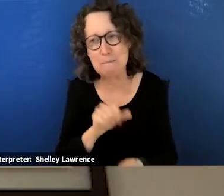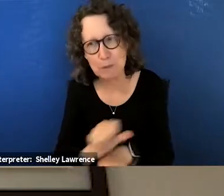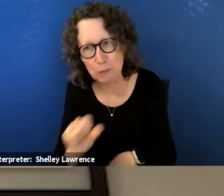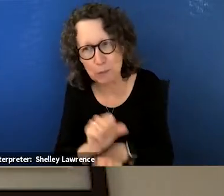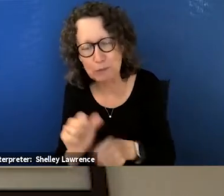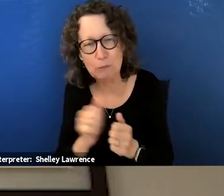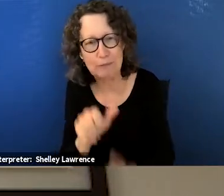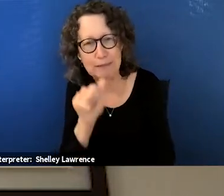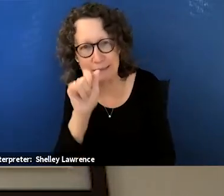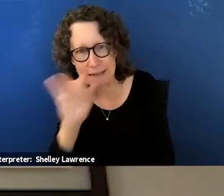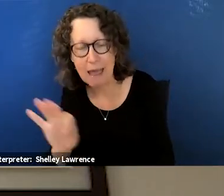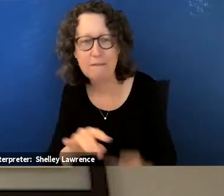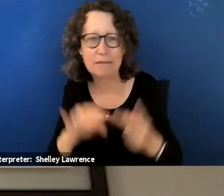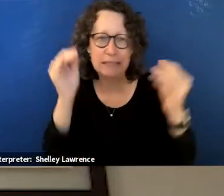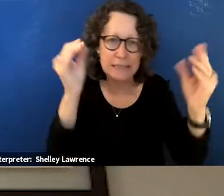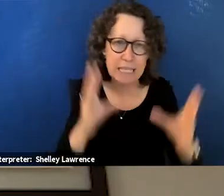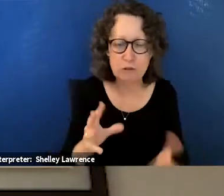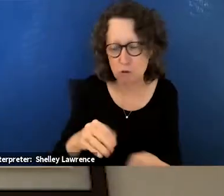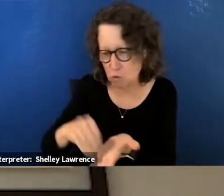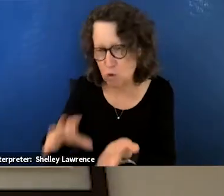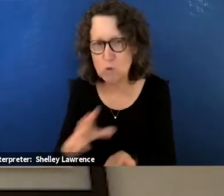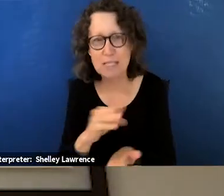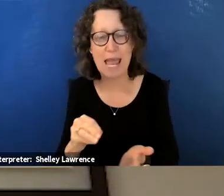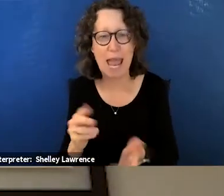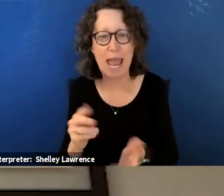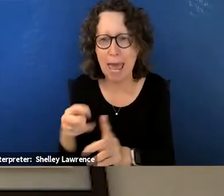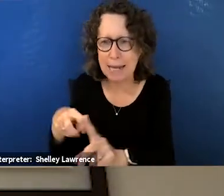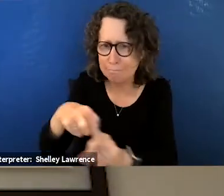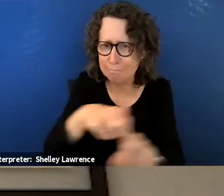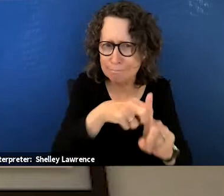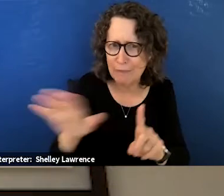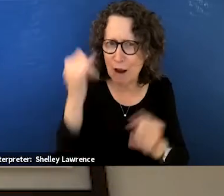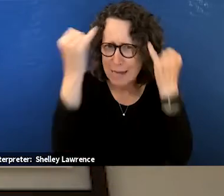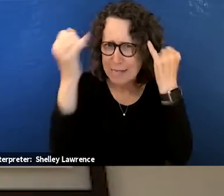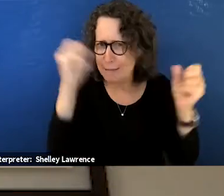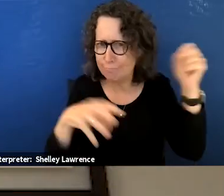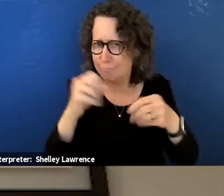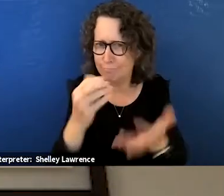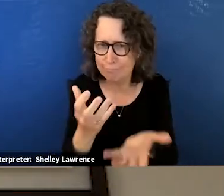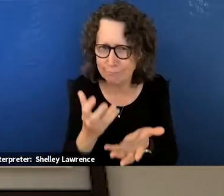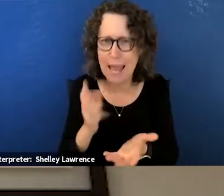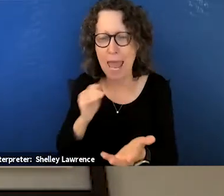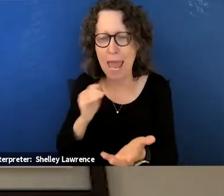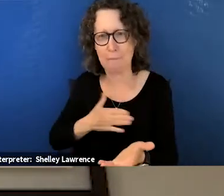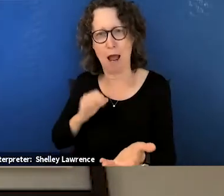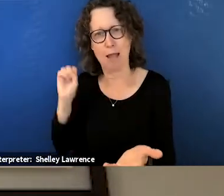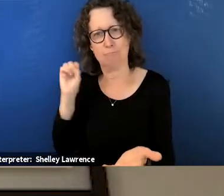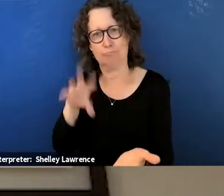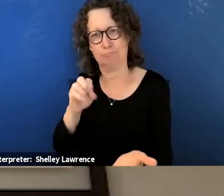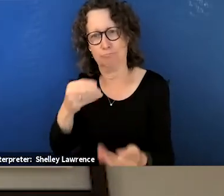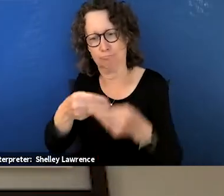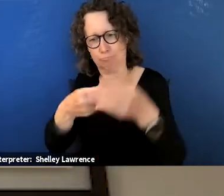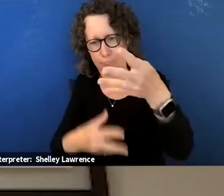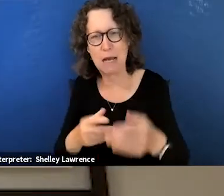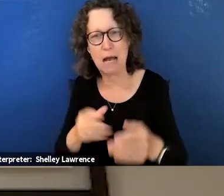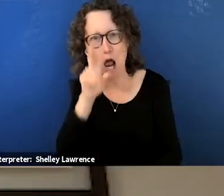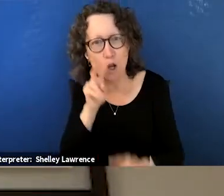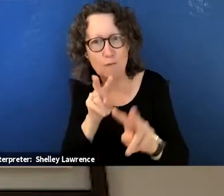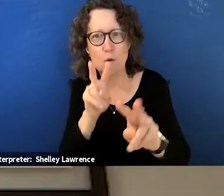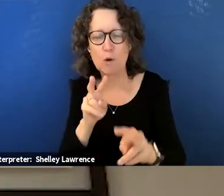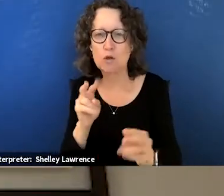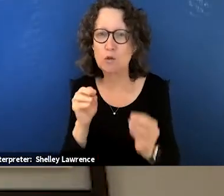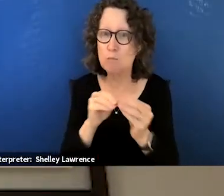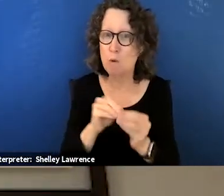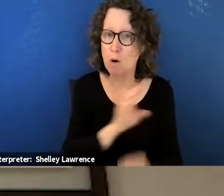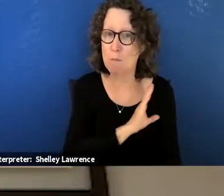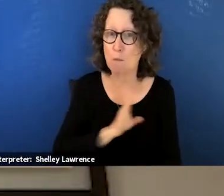with staff, teachers, students, and soliciting their ideas and also providing my inputs. I look forward to future board